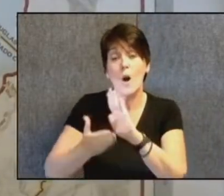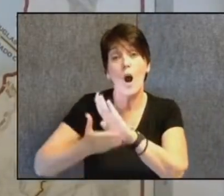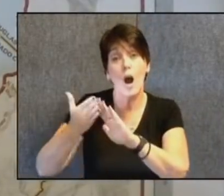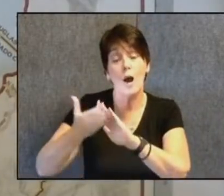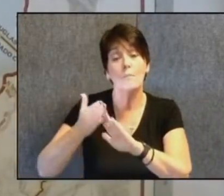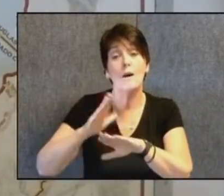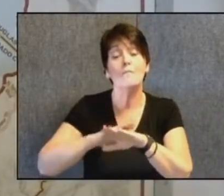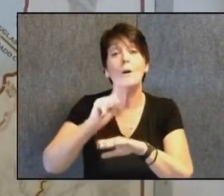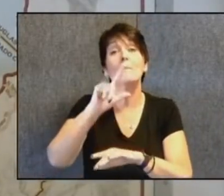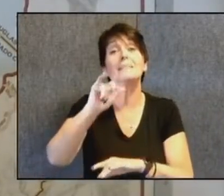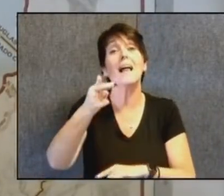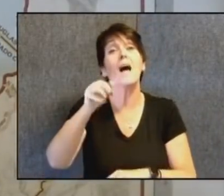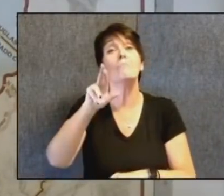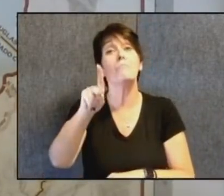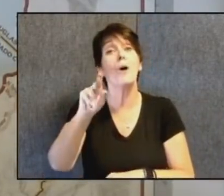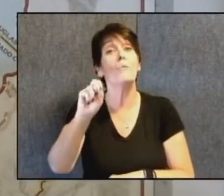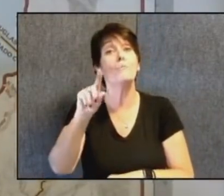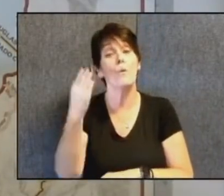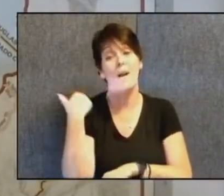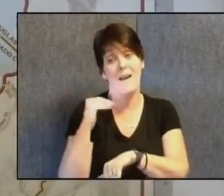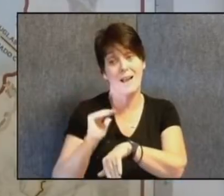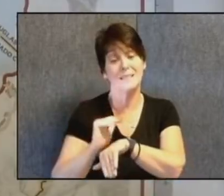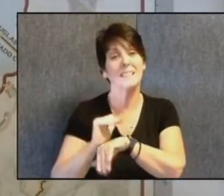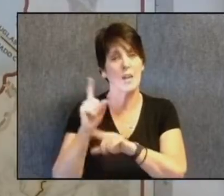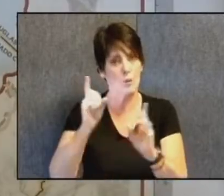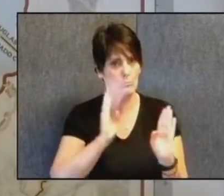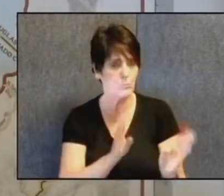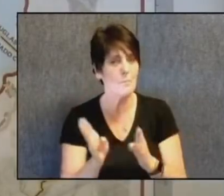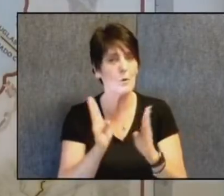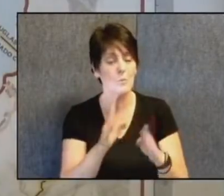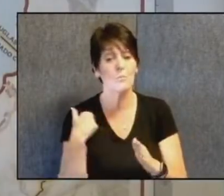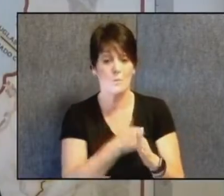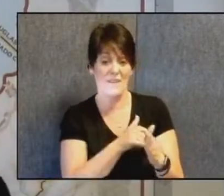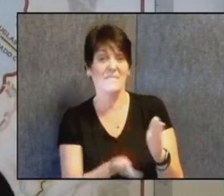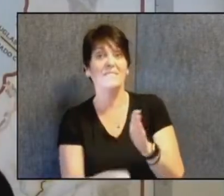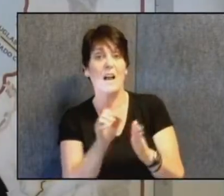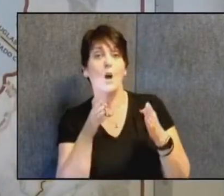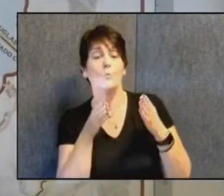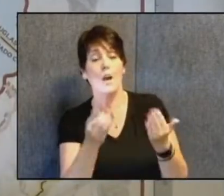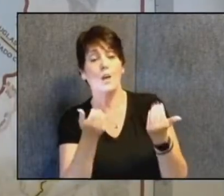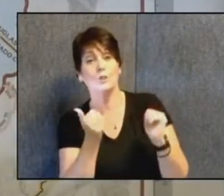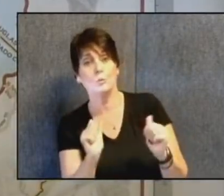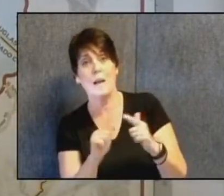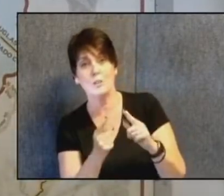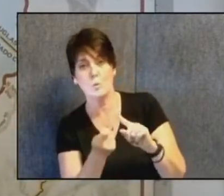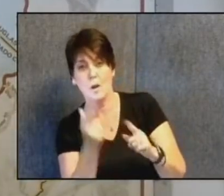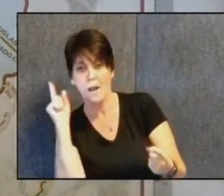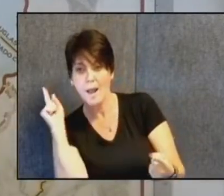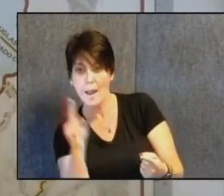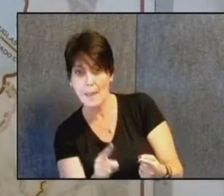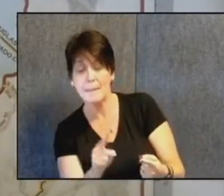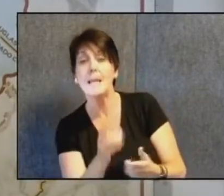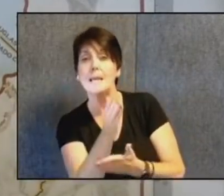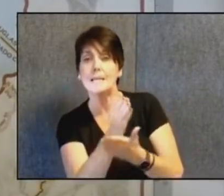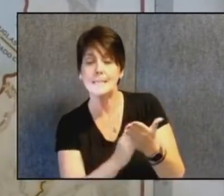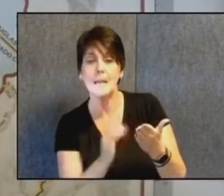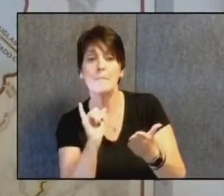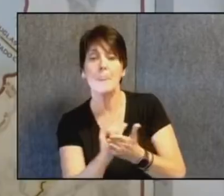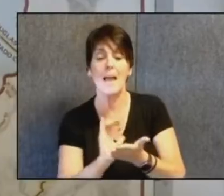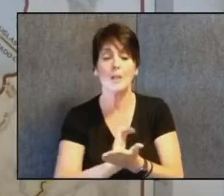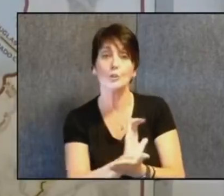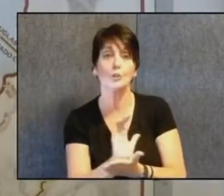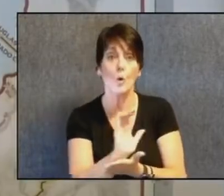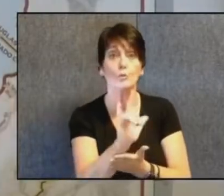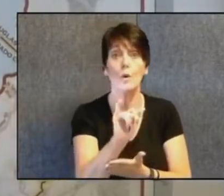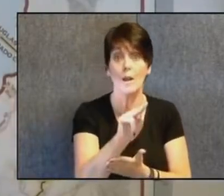off of Sly Park Road last night. They're in there prepping. We actually found a way to try and eliminate some of this dozer line,